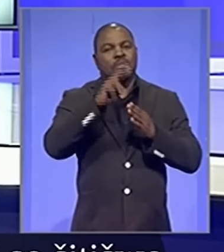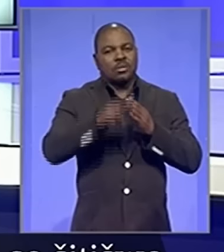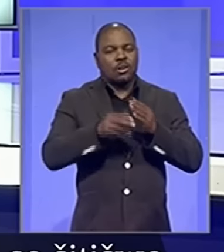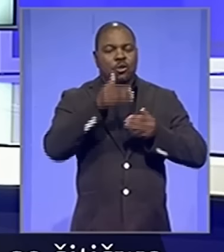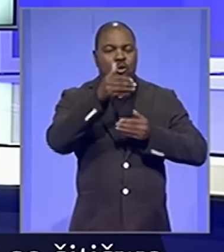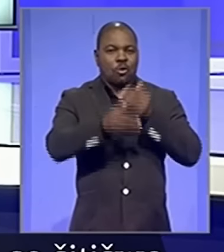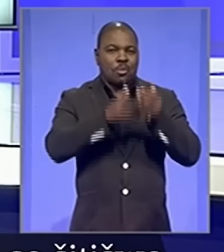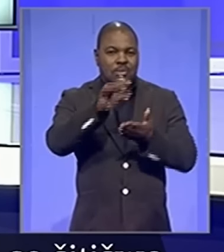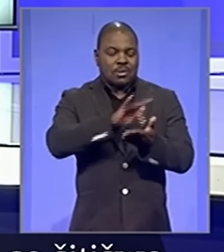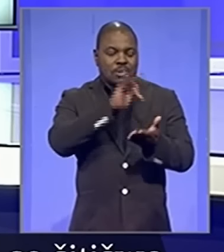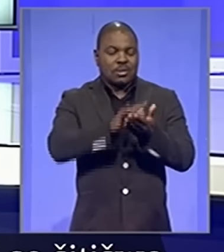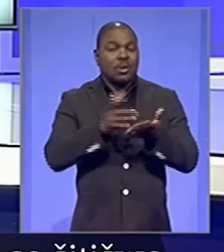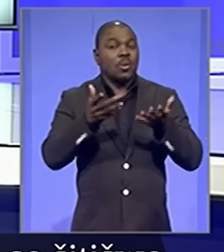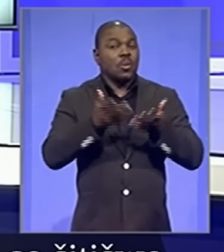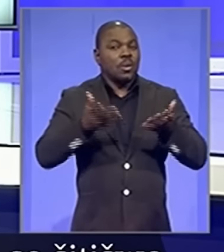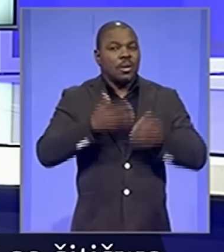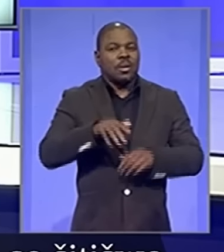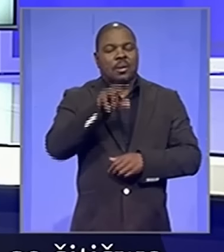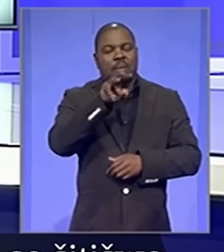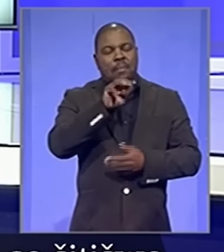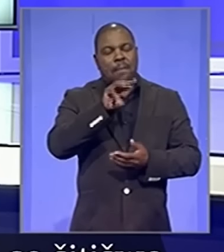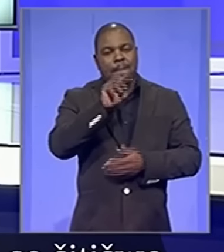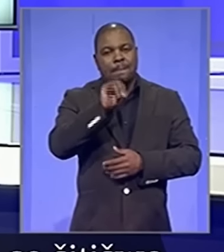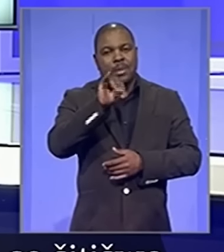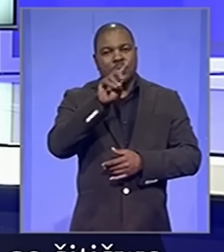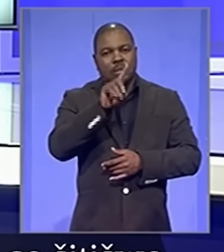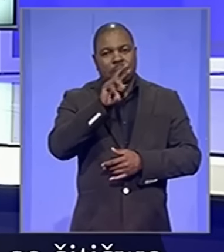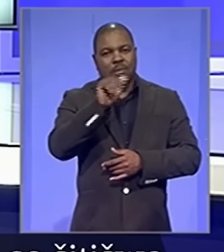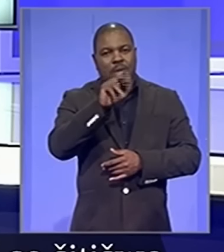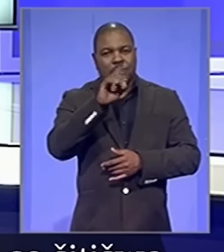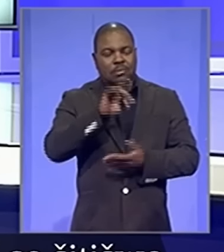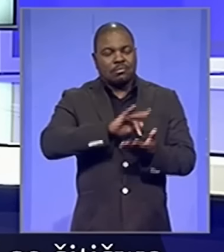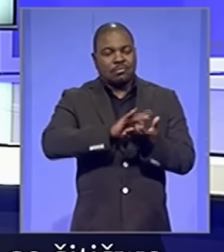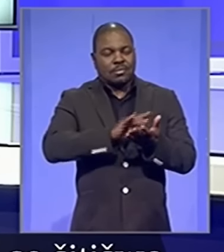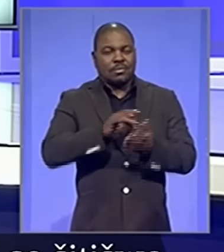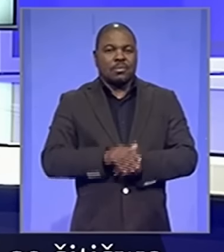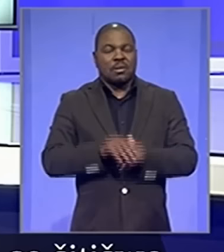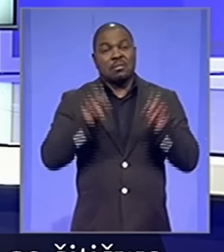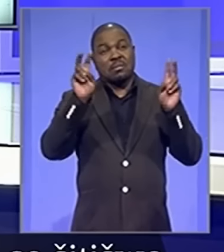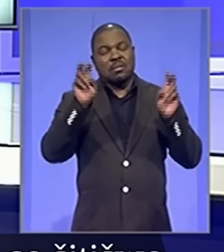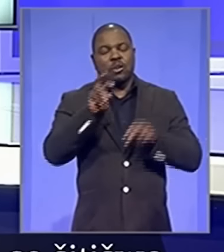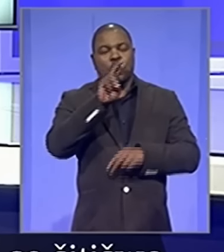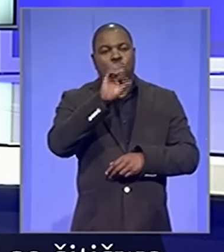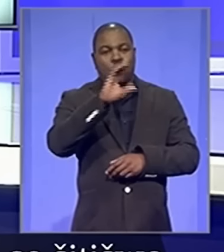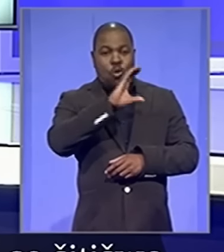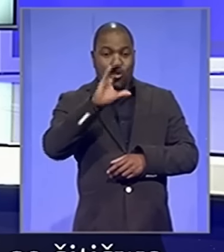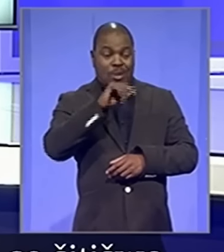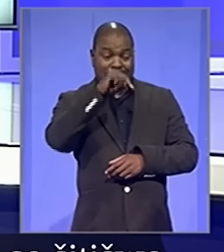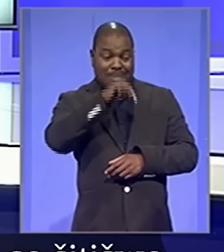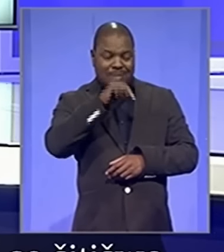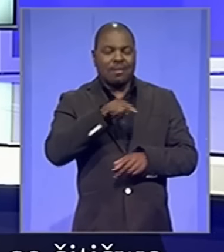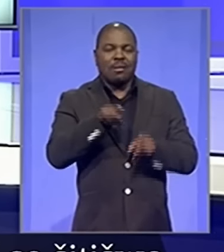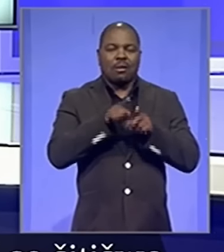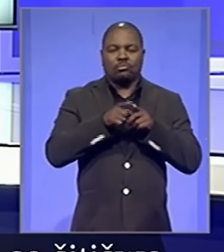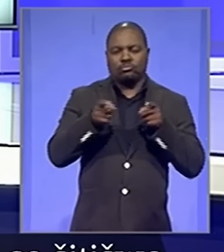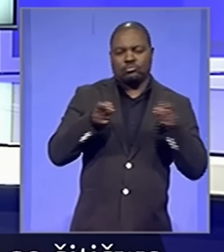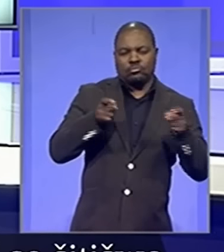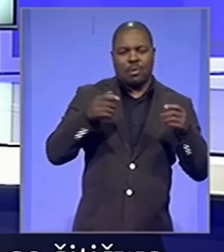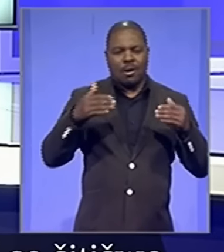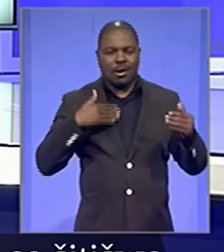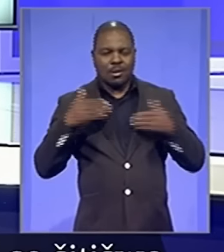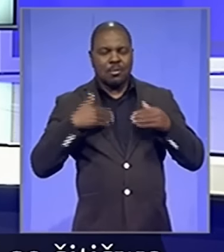go bitswa National Results Operations Center ka Midrand. The Rock e tla šoma bjalo ka lefelo la taolo ya